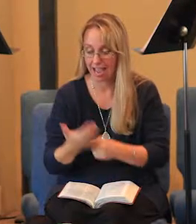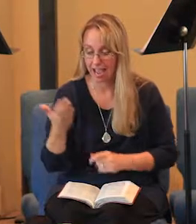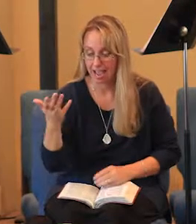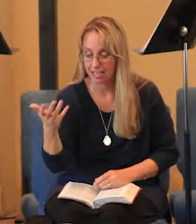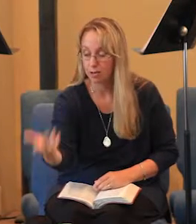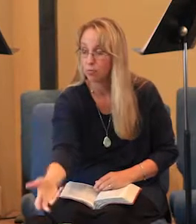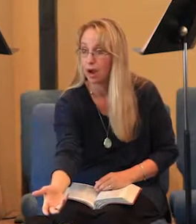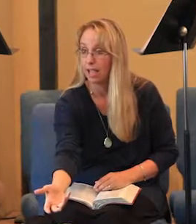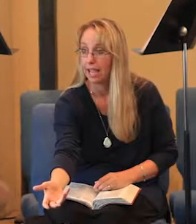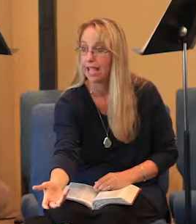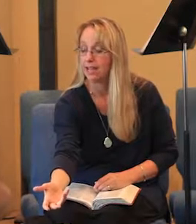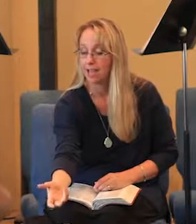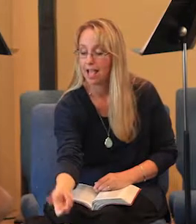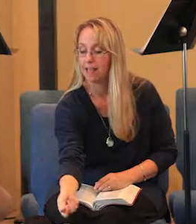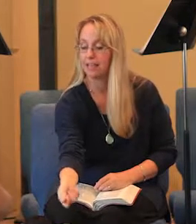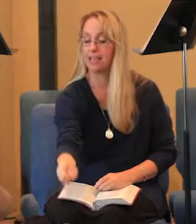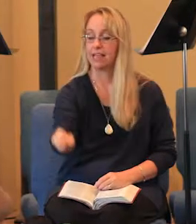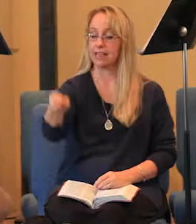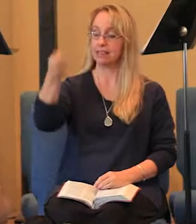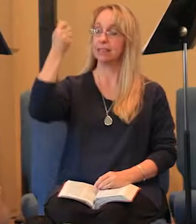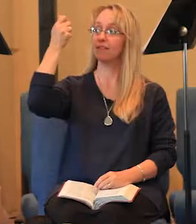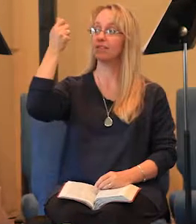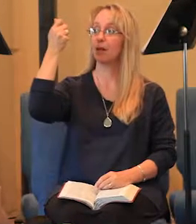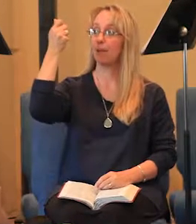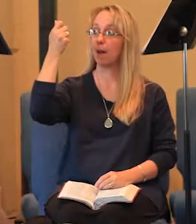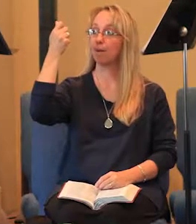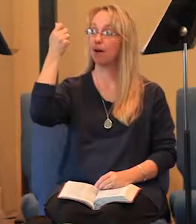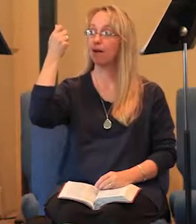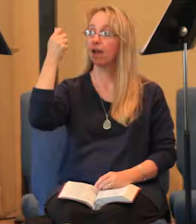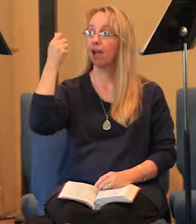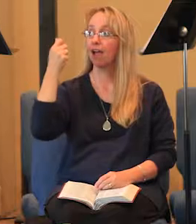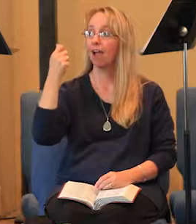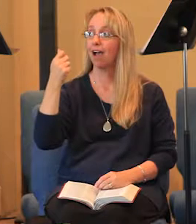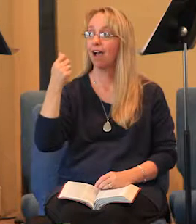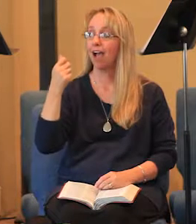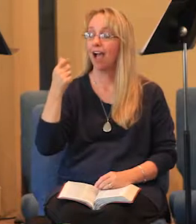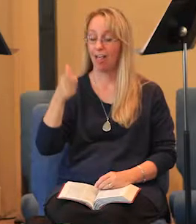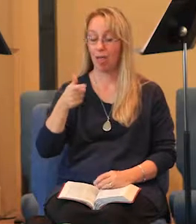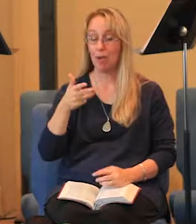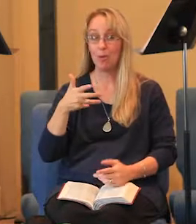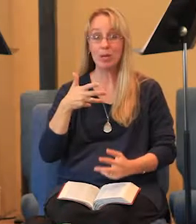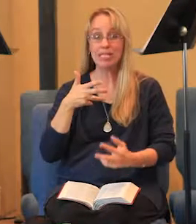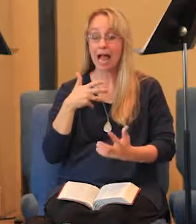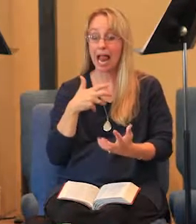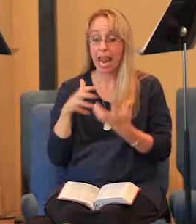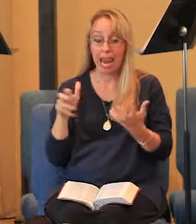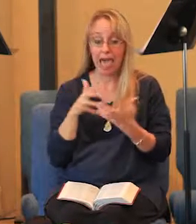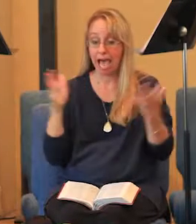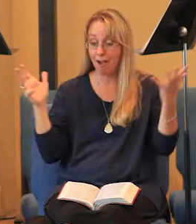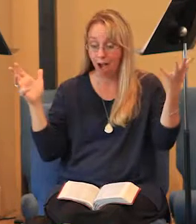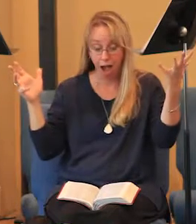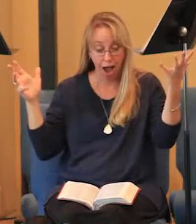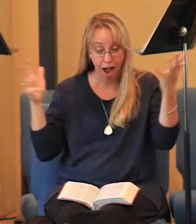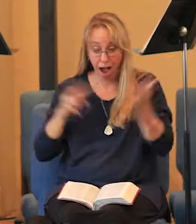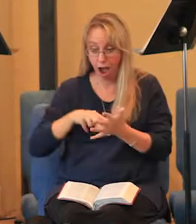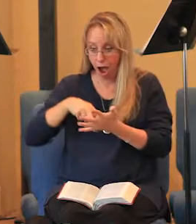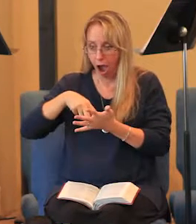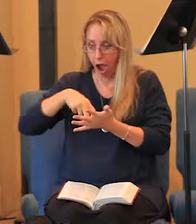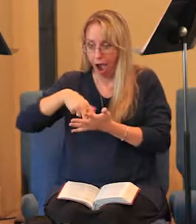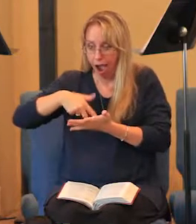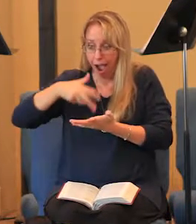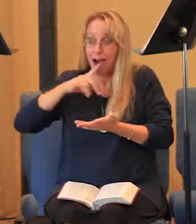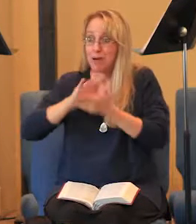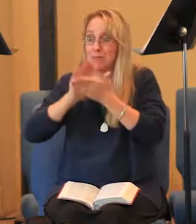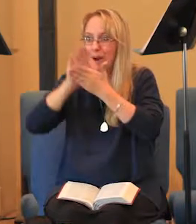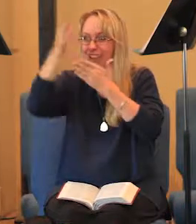down their right hand and lifted him up, and he was laughing and praising God.